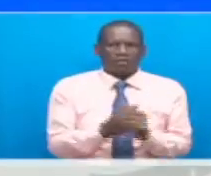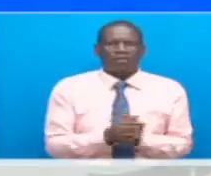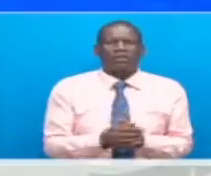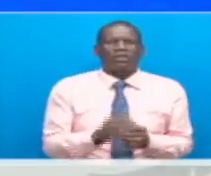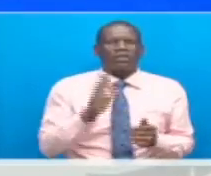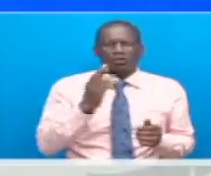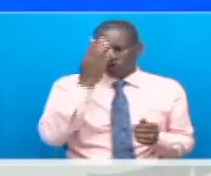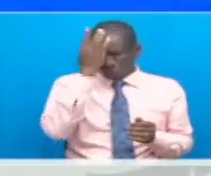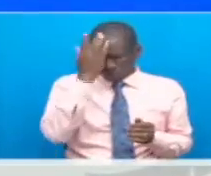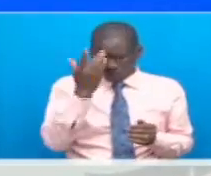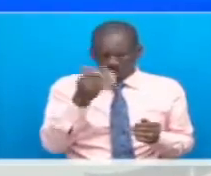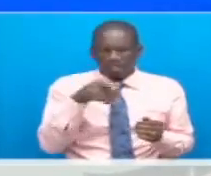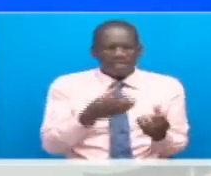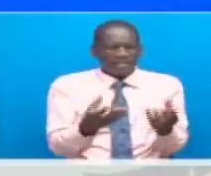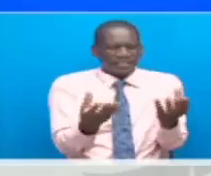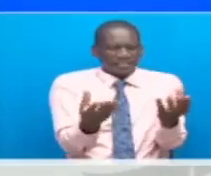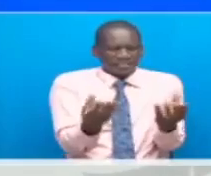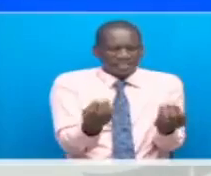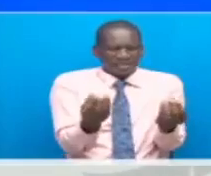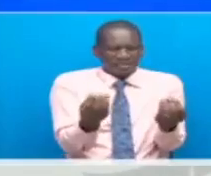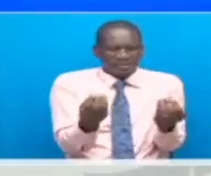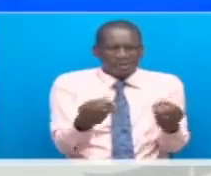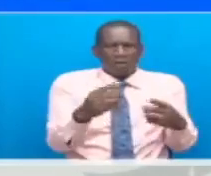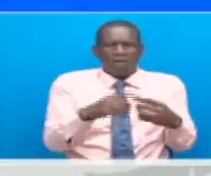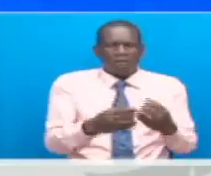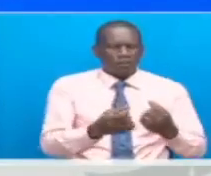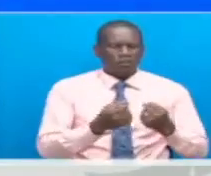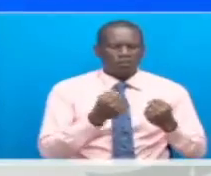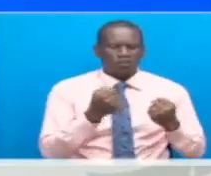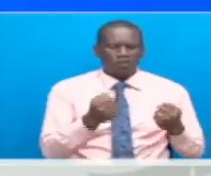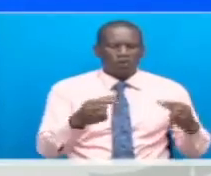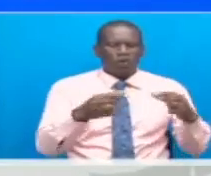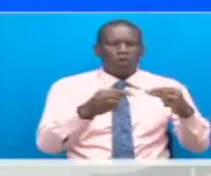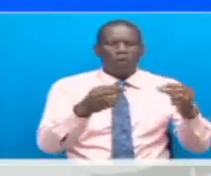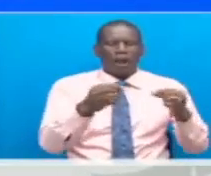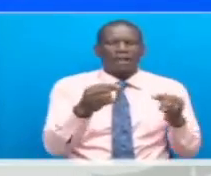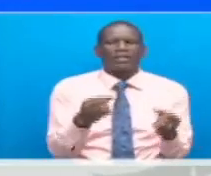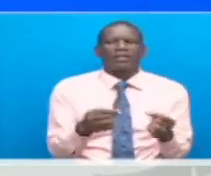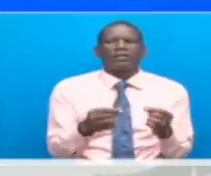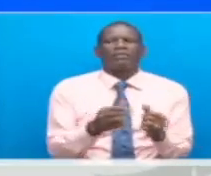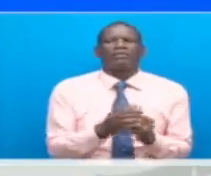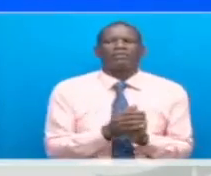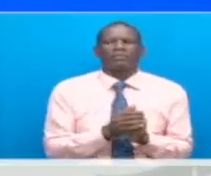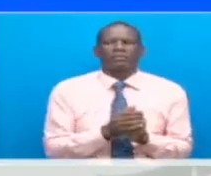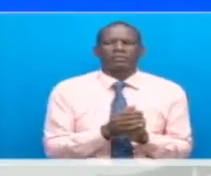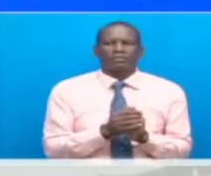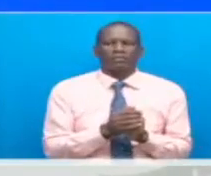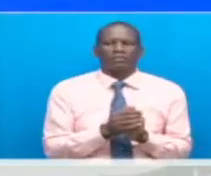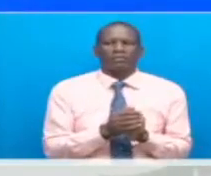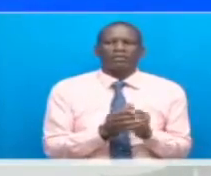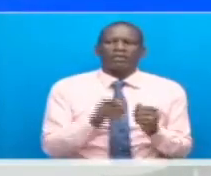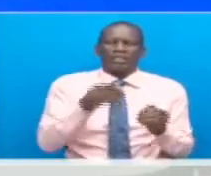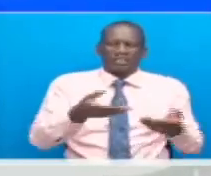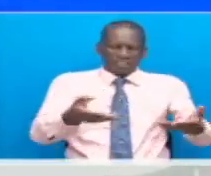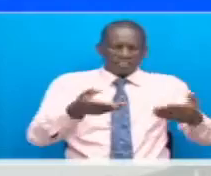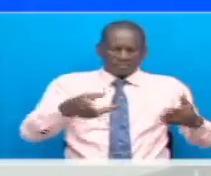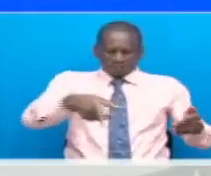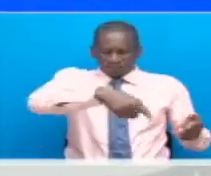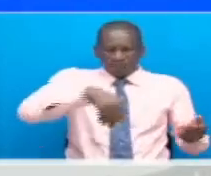because it's a very simple but powerful word or phrase, if you like. It gives us